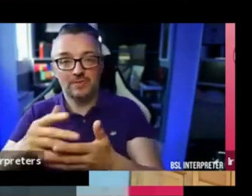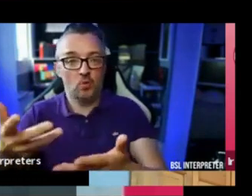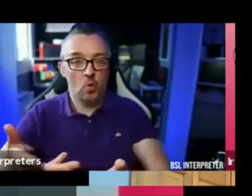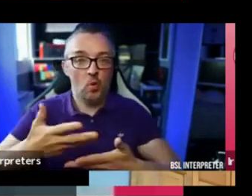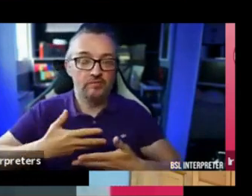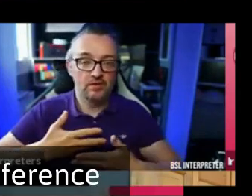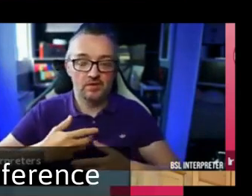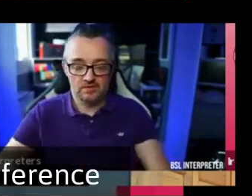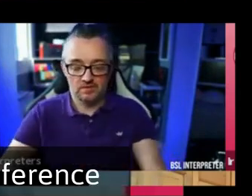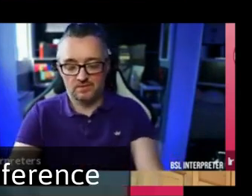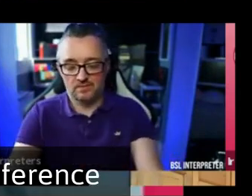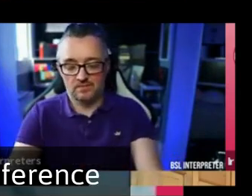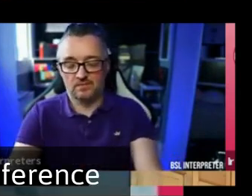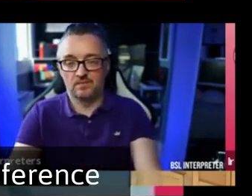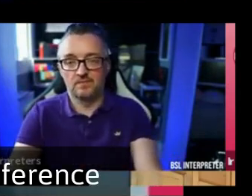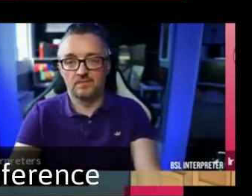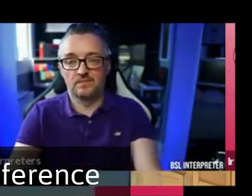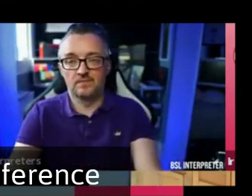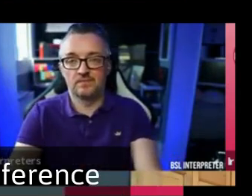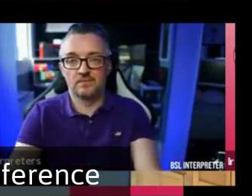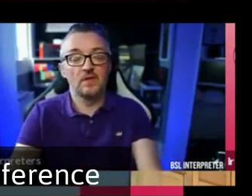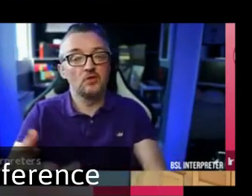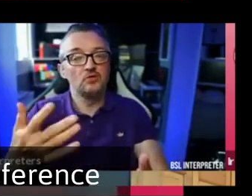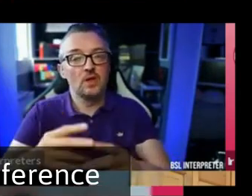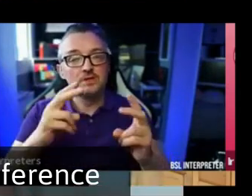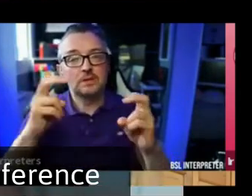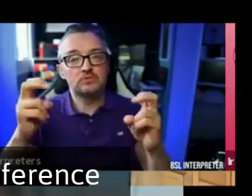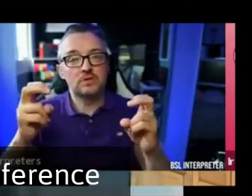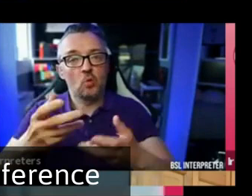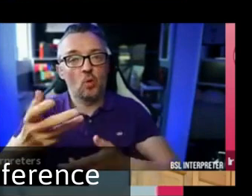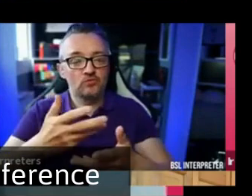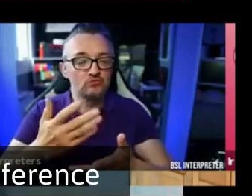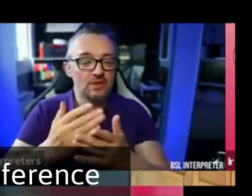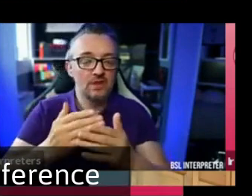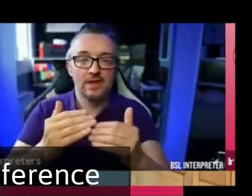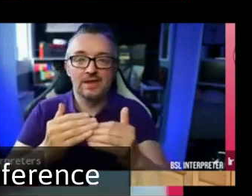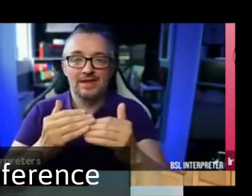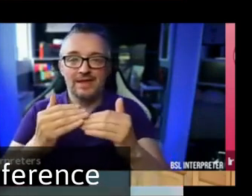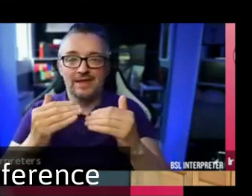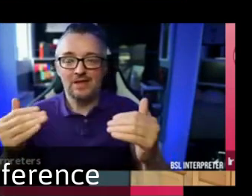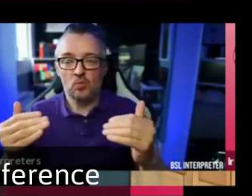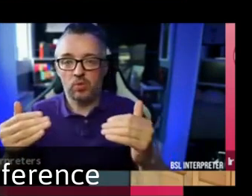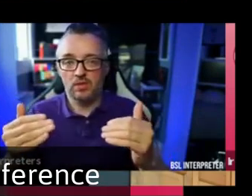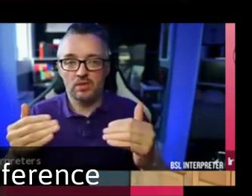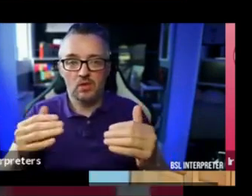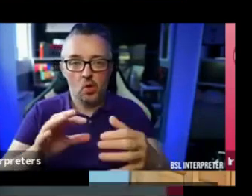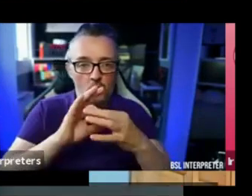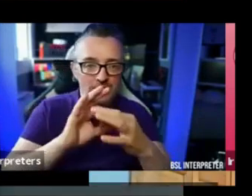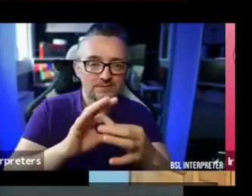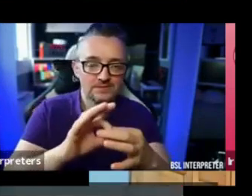made us an offer. And of course, the subject of our conference today is equally valued and equally